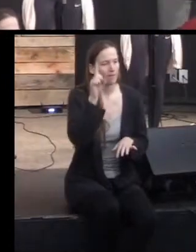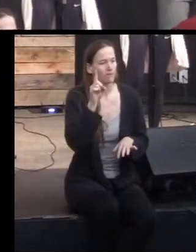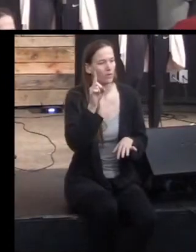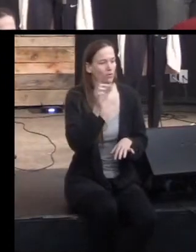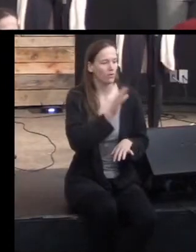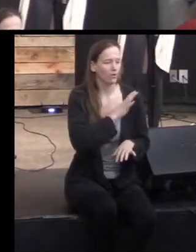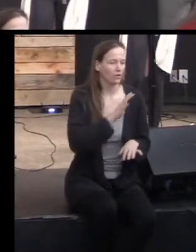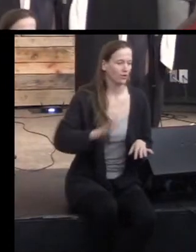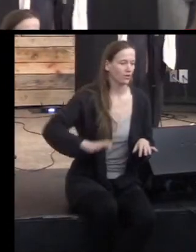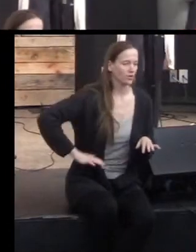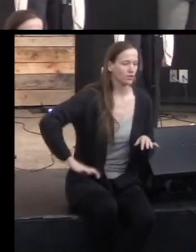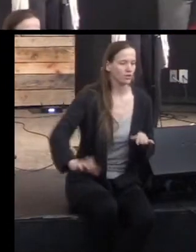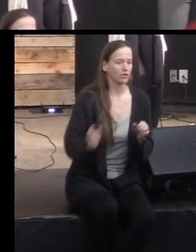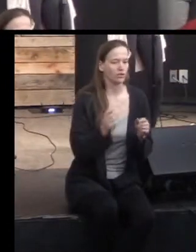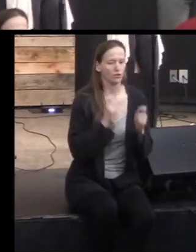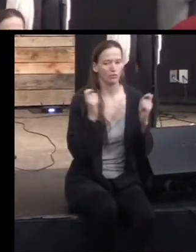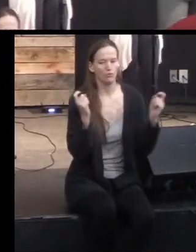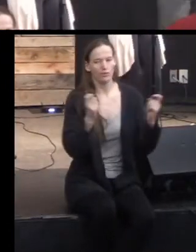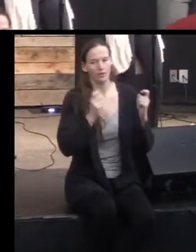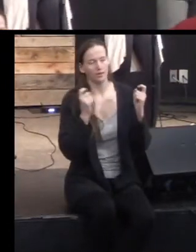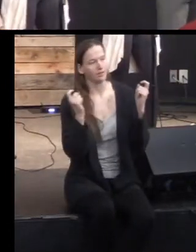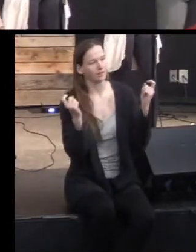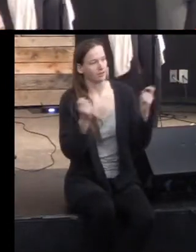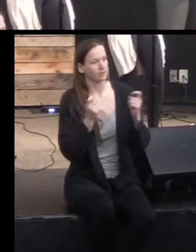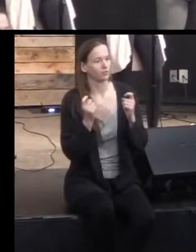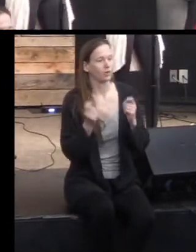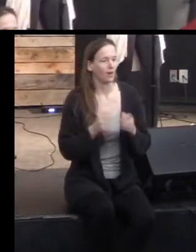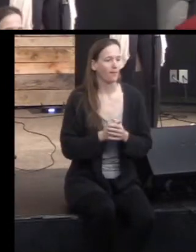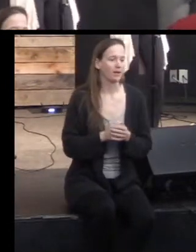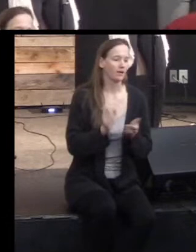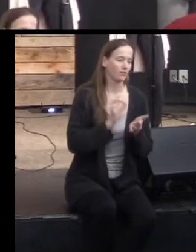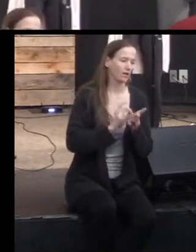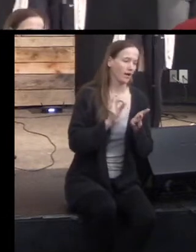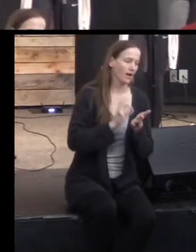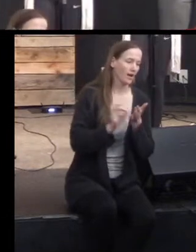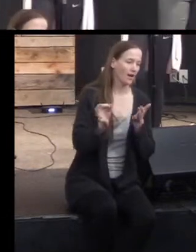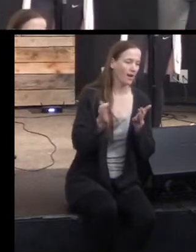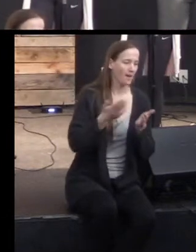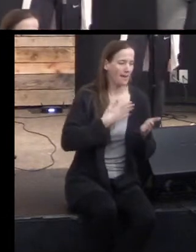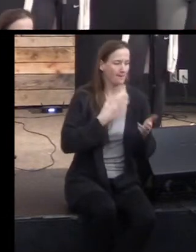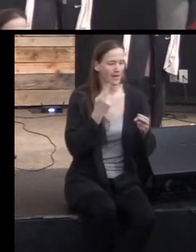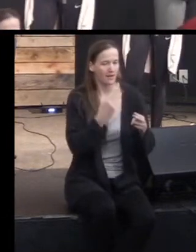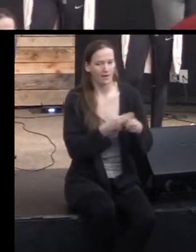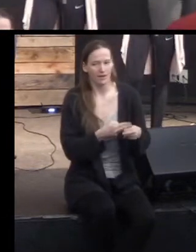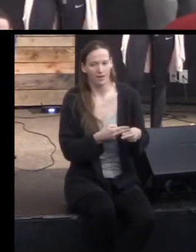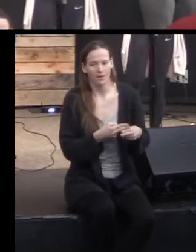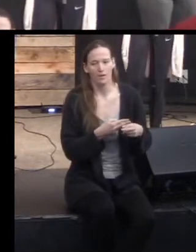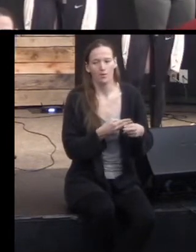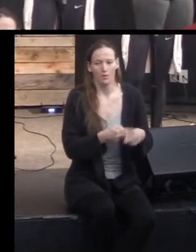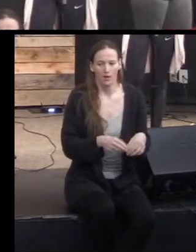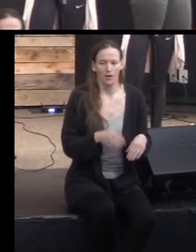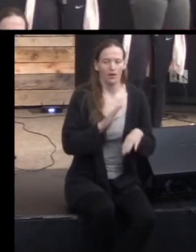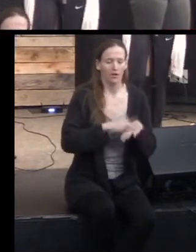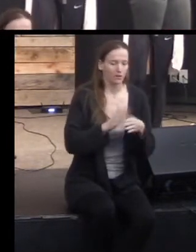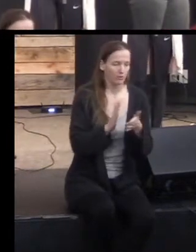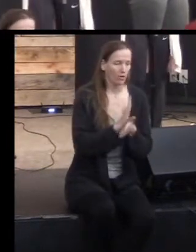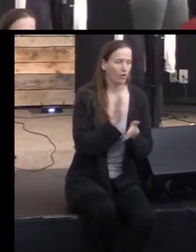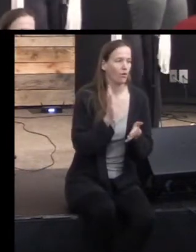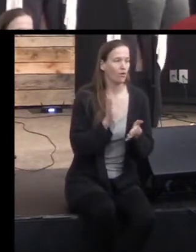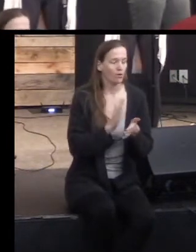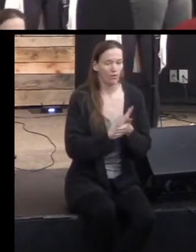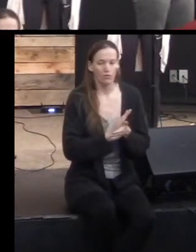Sign me up for the Christian Jubilee. Now won't you write my name up on